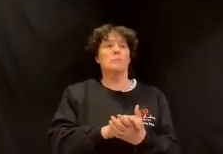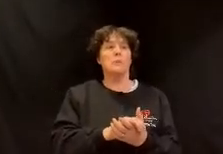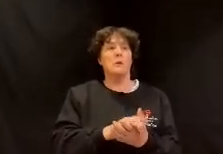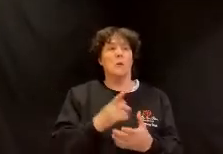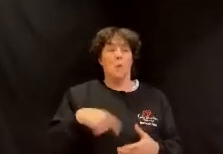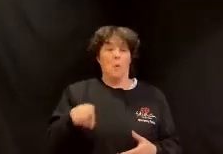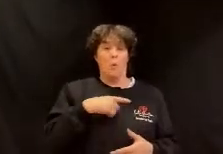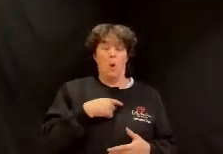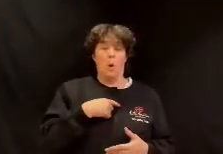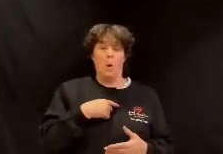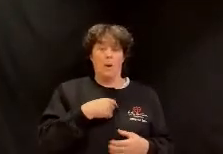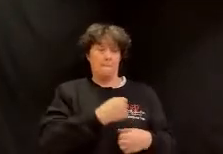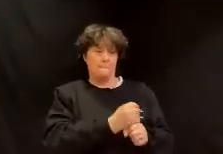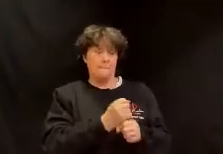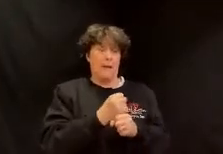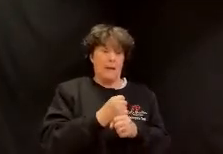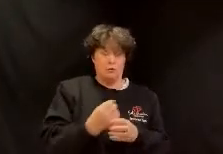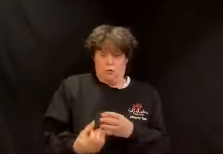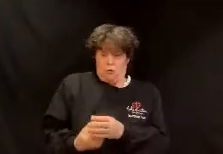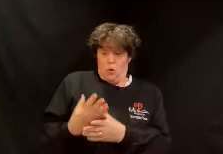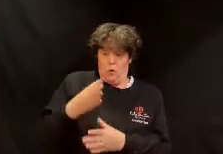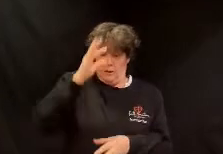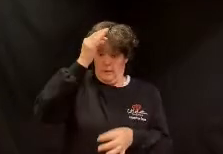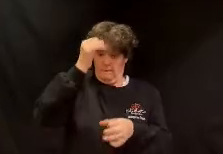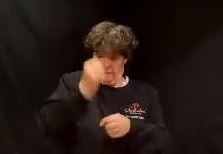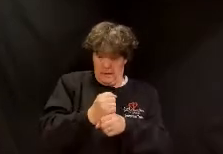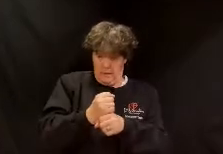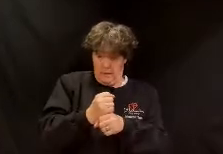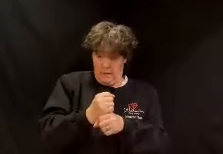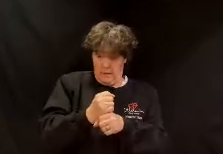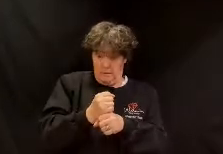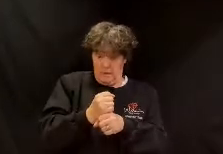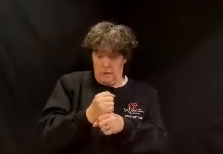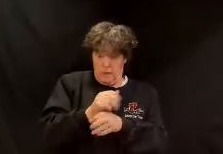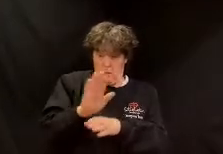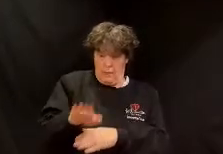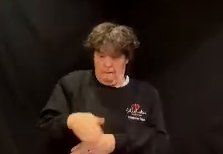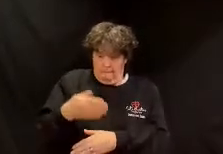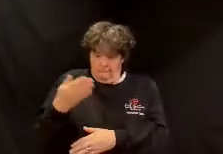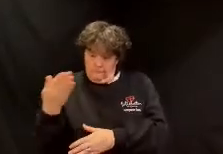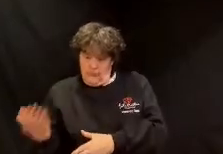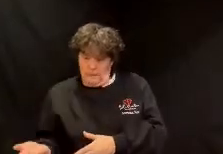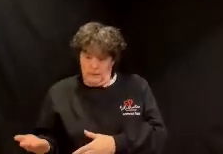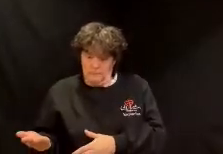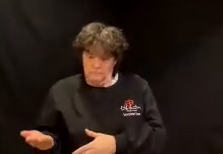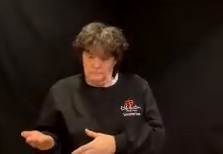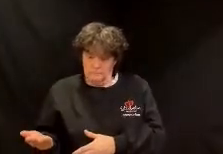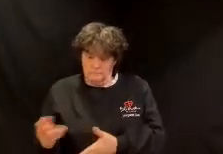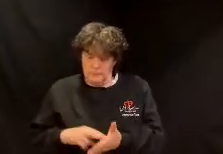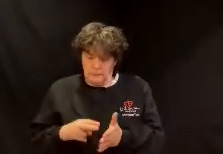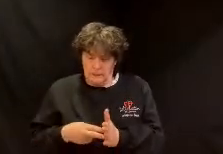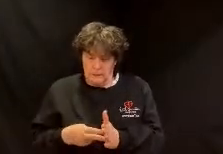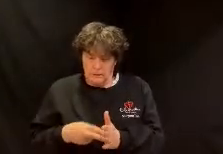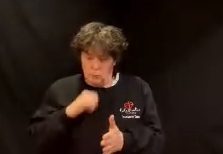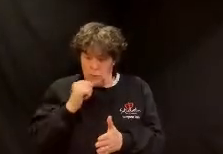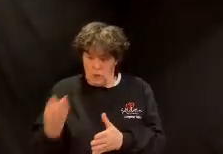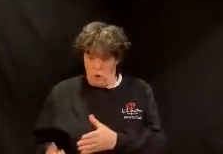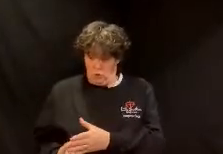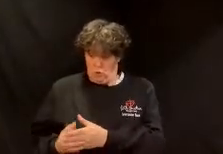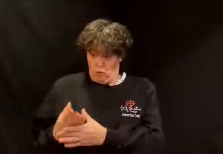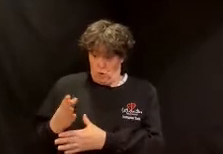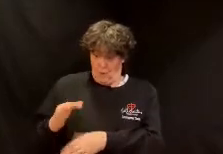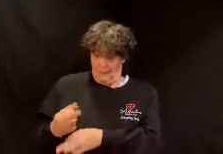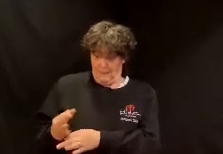we're developing and growing our faith, but I want to flip the coin just a little bit. It's not that we're developing and growing our faith. We're actually developing